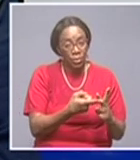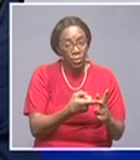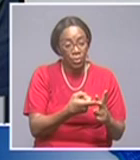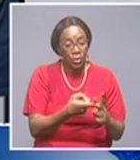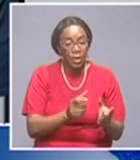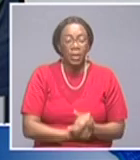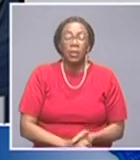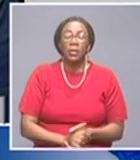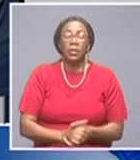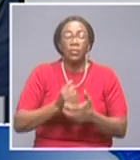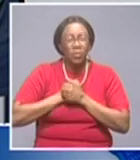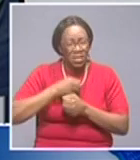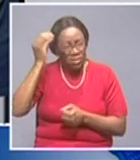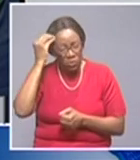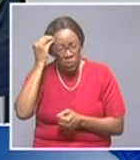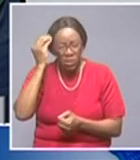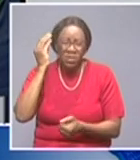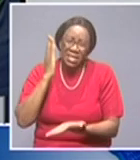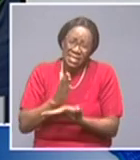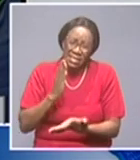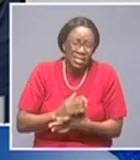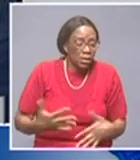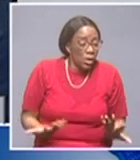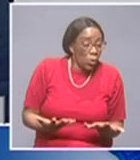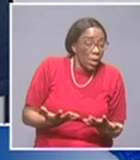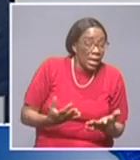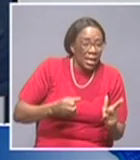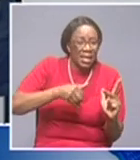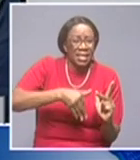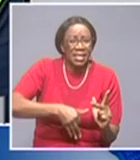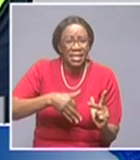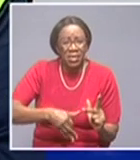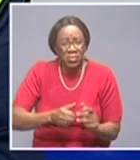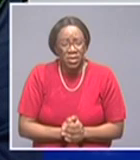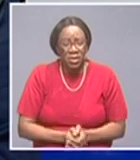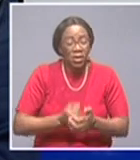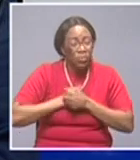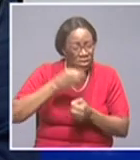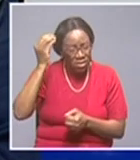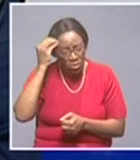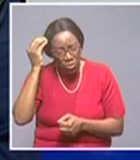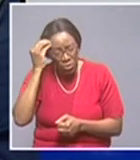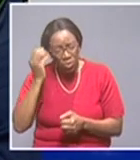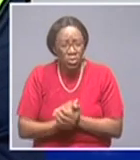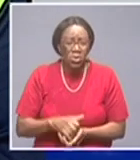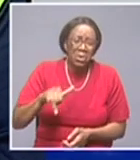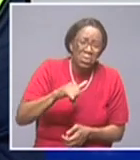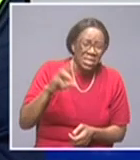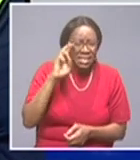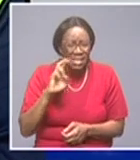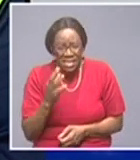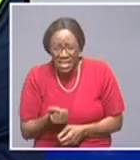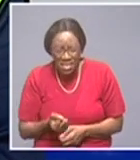people located in the country, so that you know which region has got more people than the other. Then also for